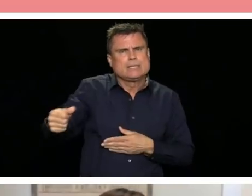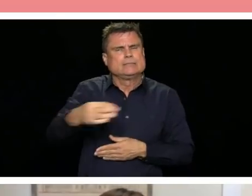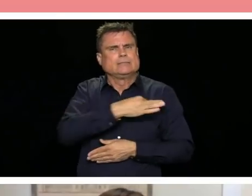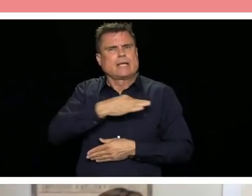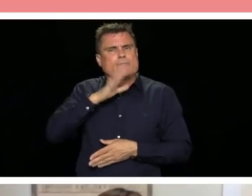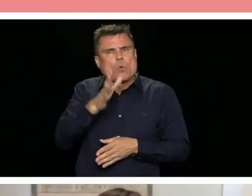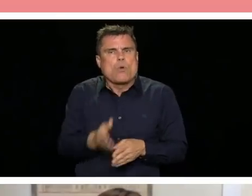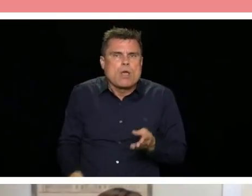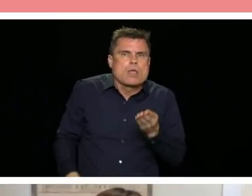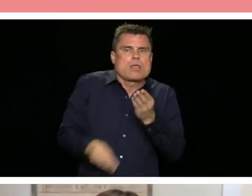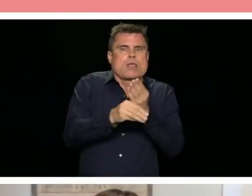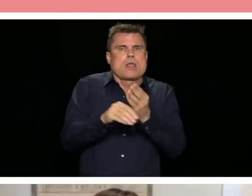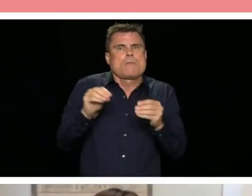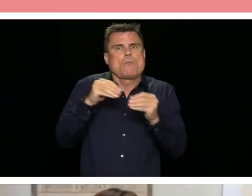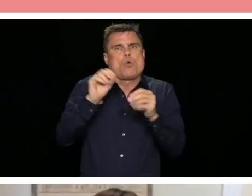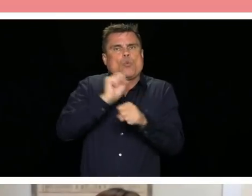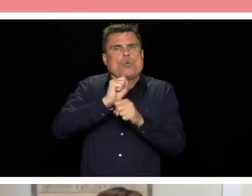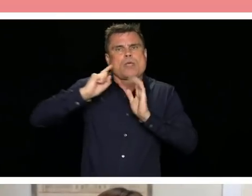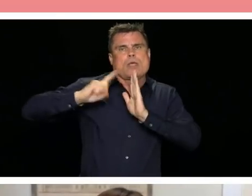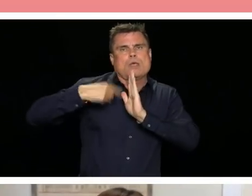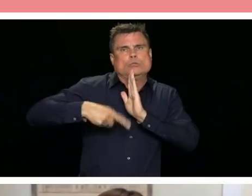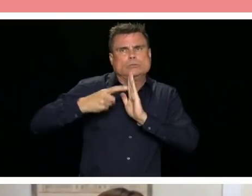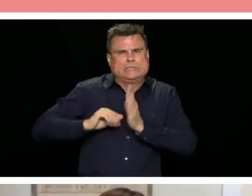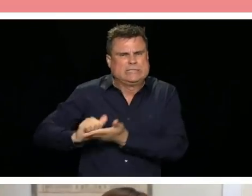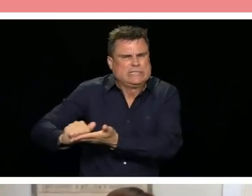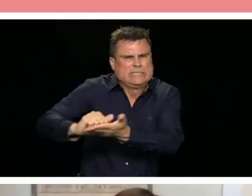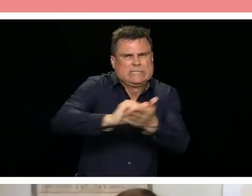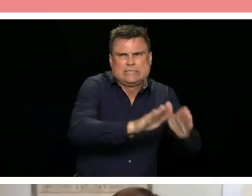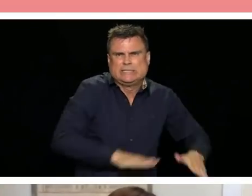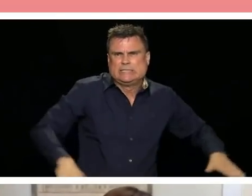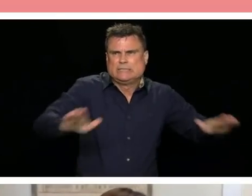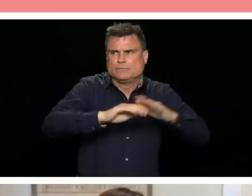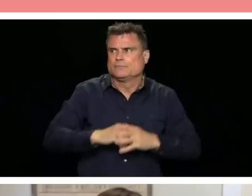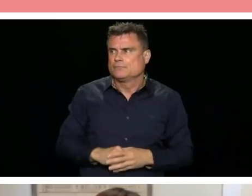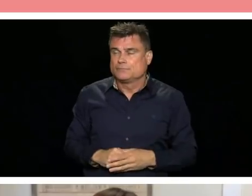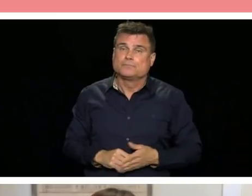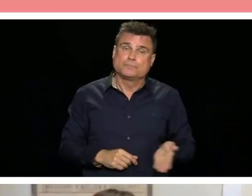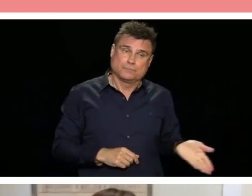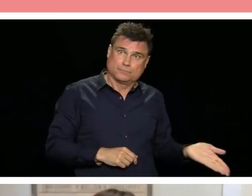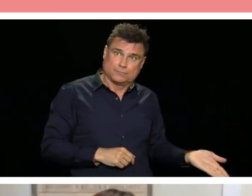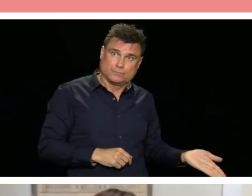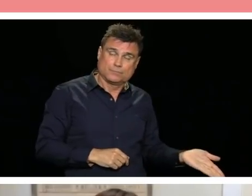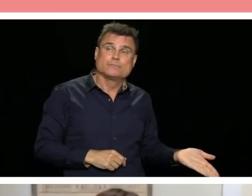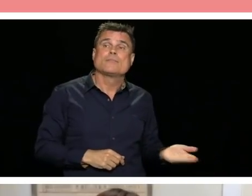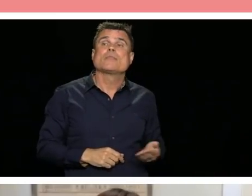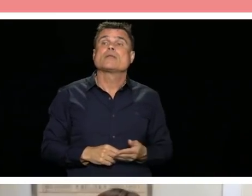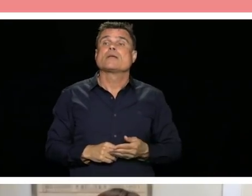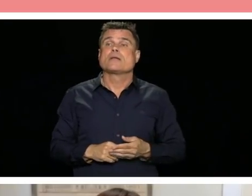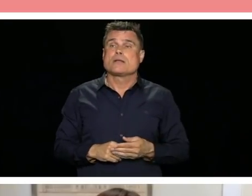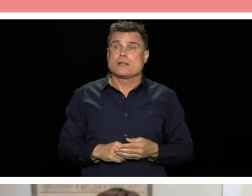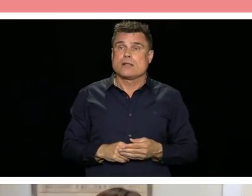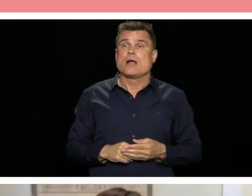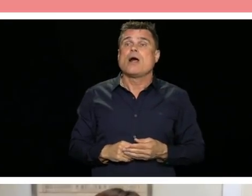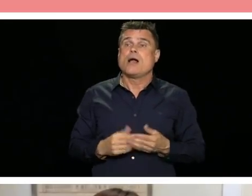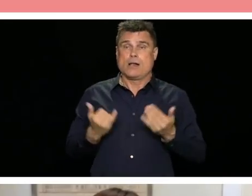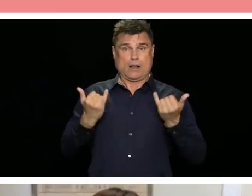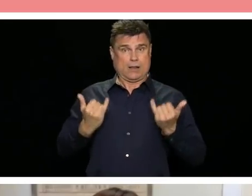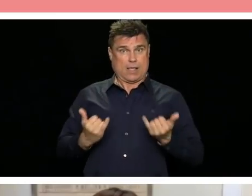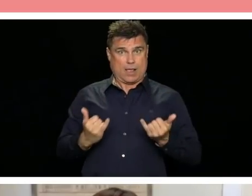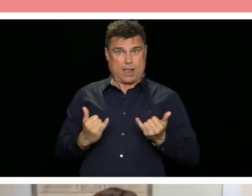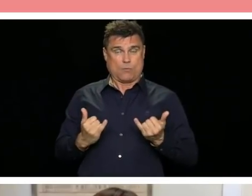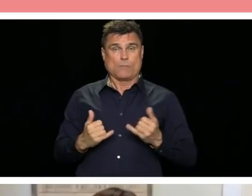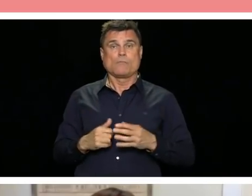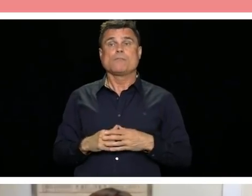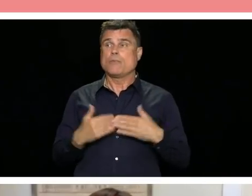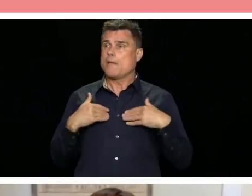emergency funding that the province has been providing to childcare providers, whether they're closed or open, remain in place. And we know that